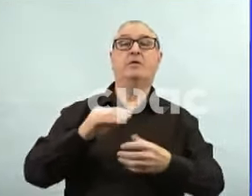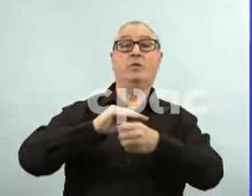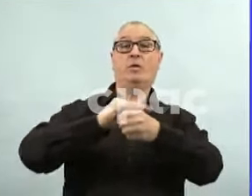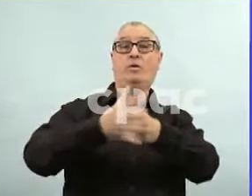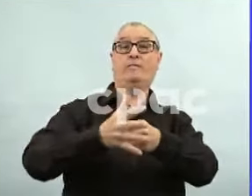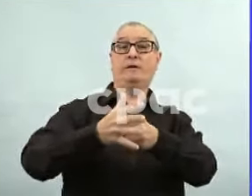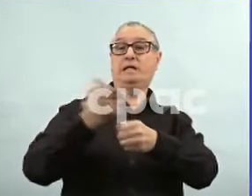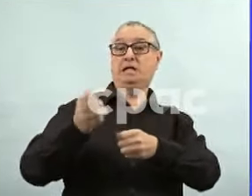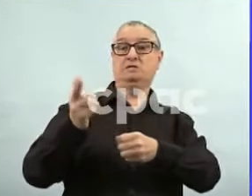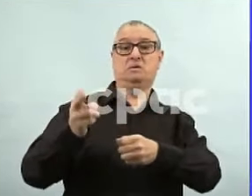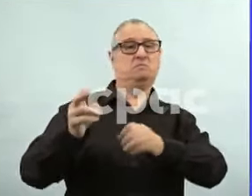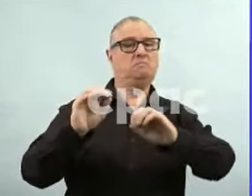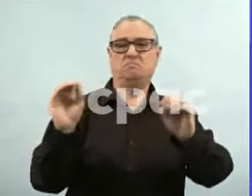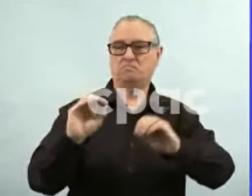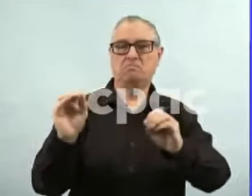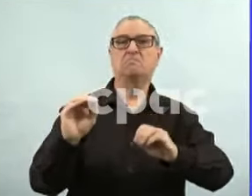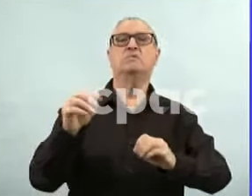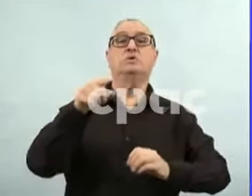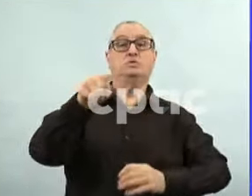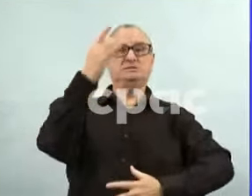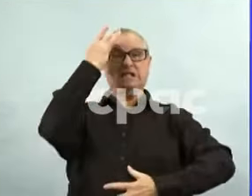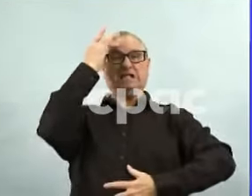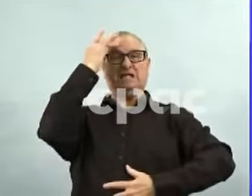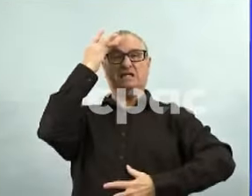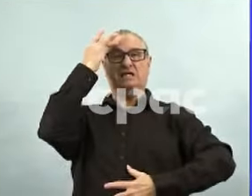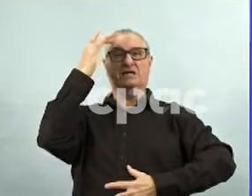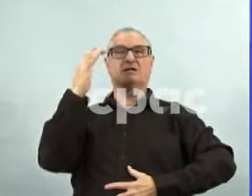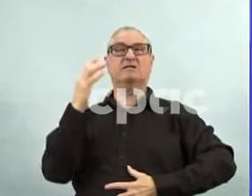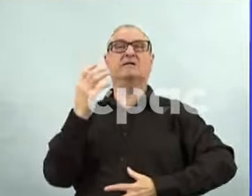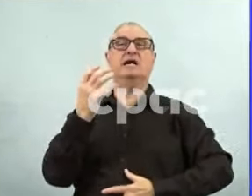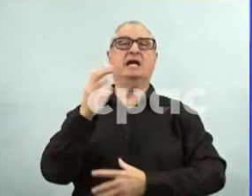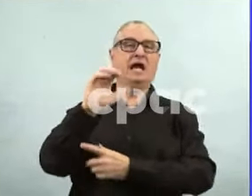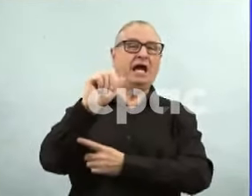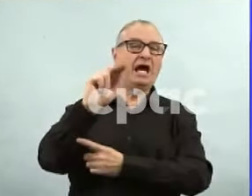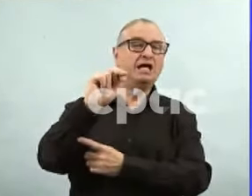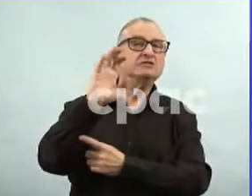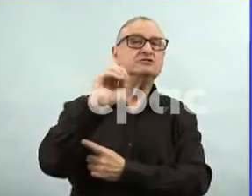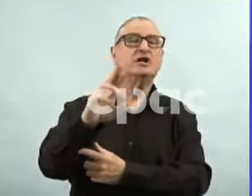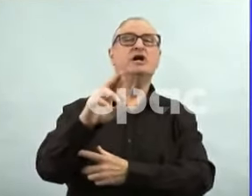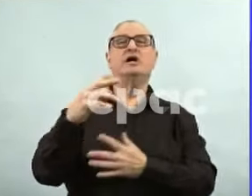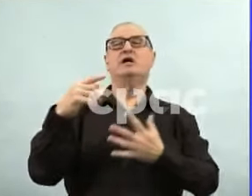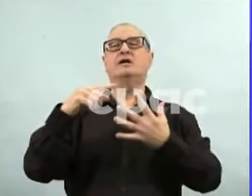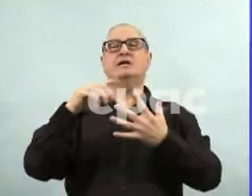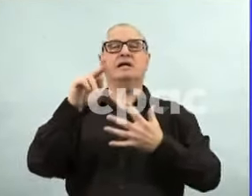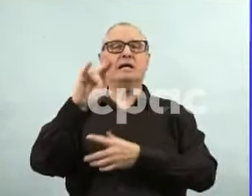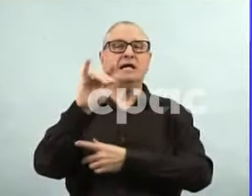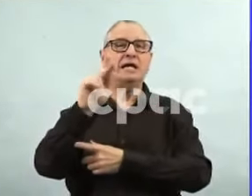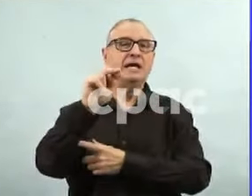if